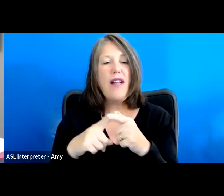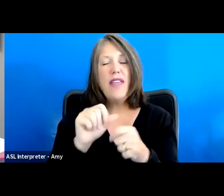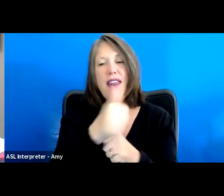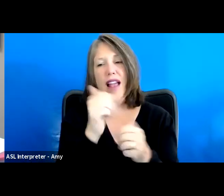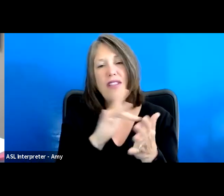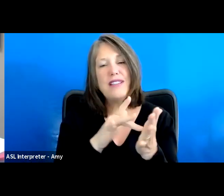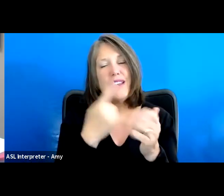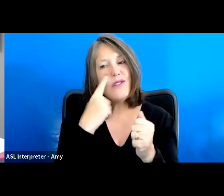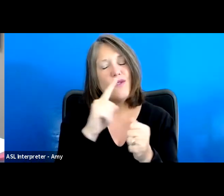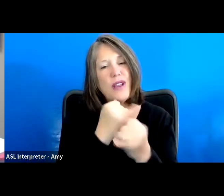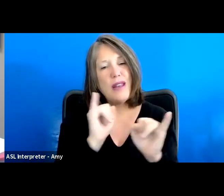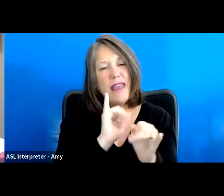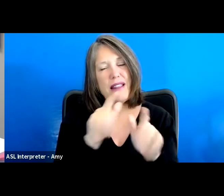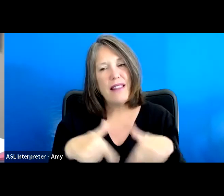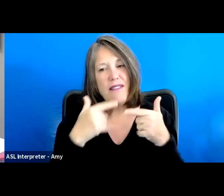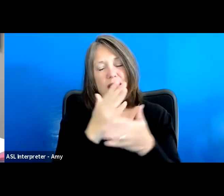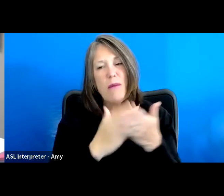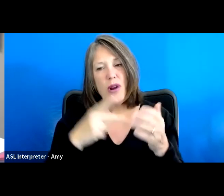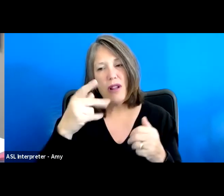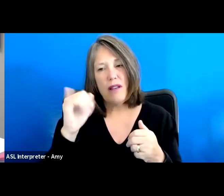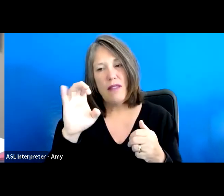centers for independent living that were part of the Pickle project,